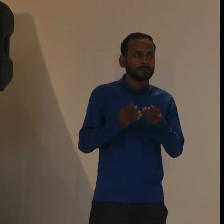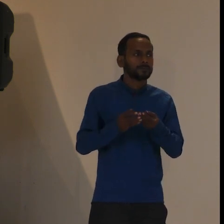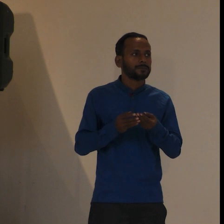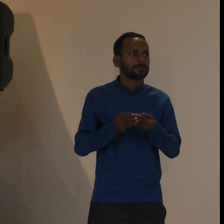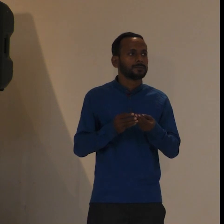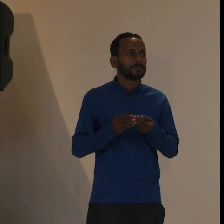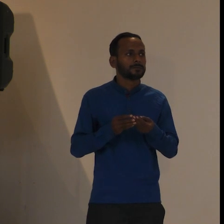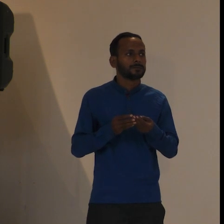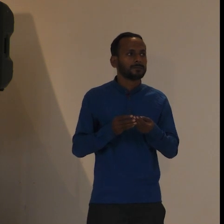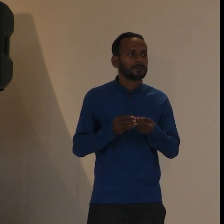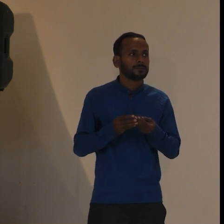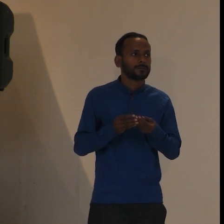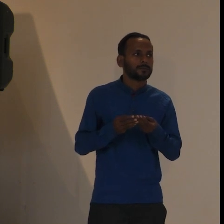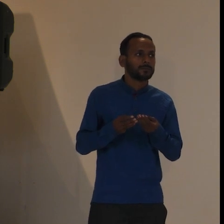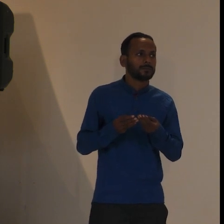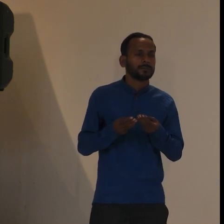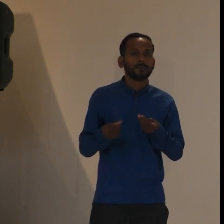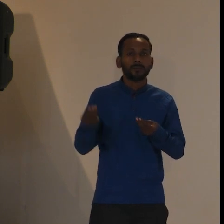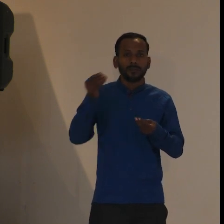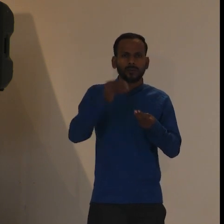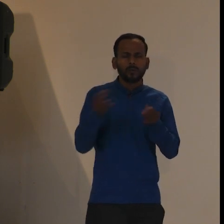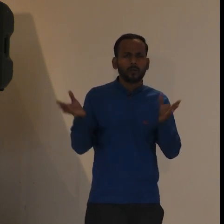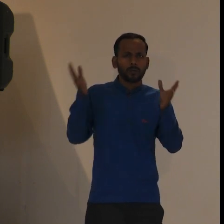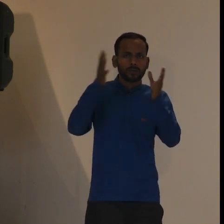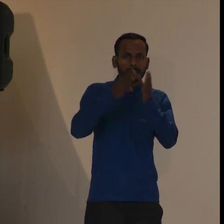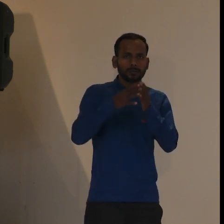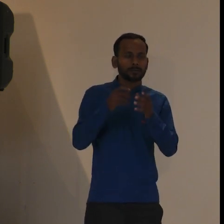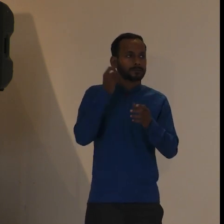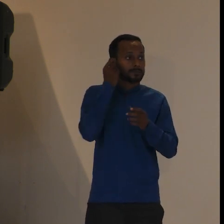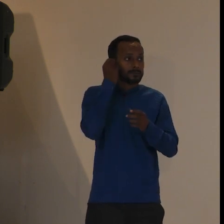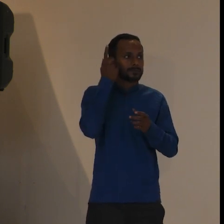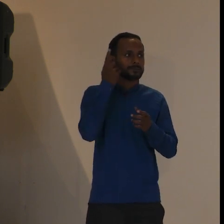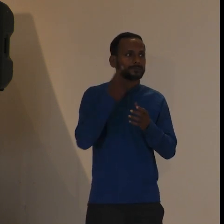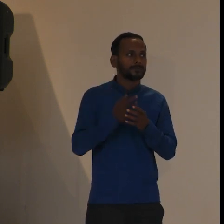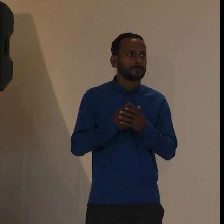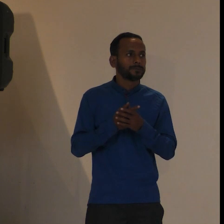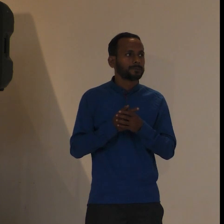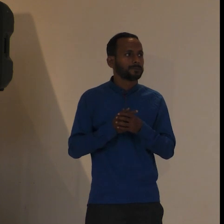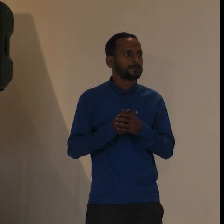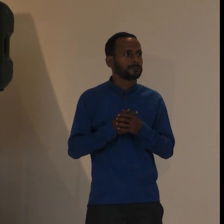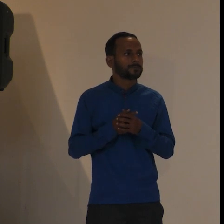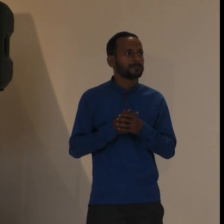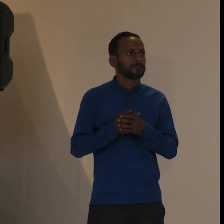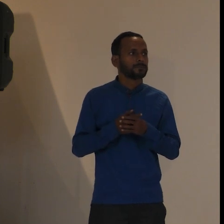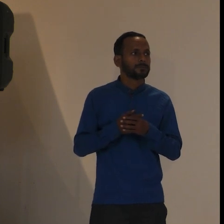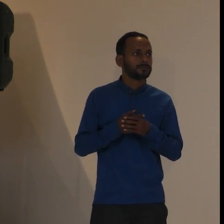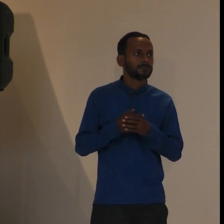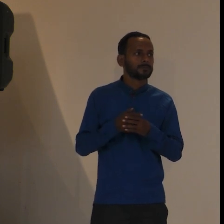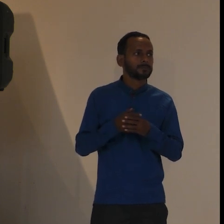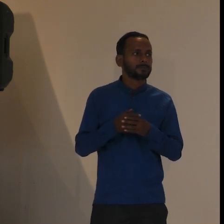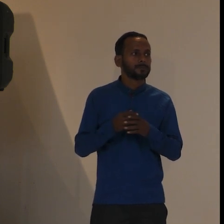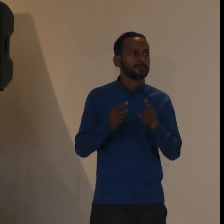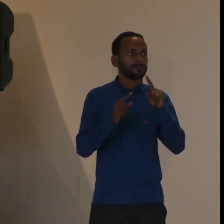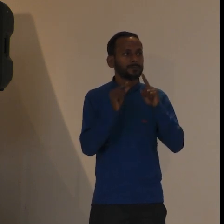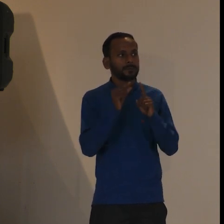that inspired whoever it is who made this particular image, because it draws heavily on a Marian